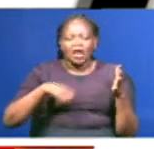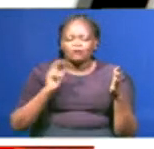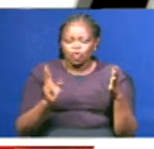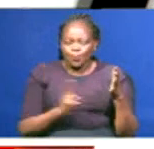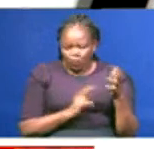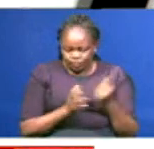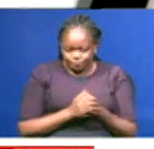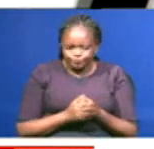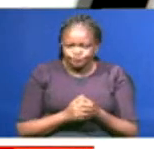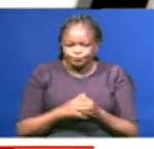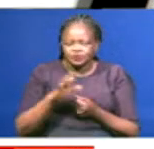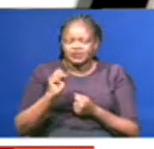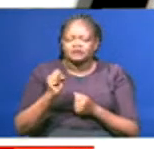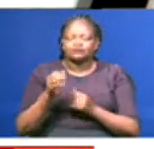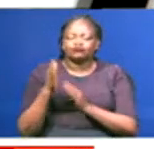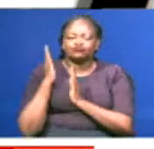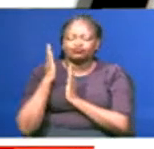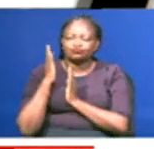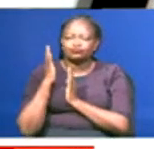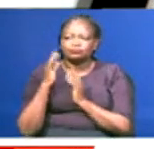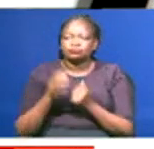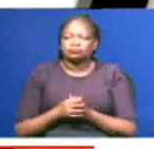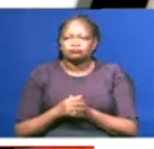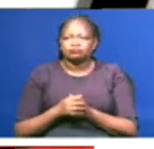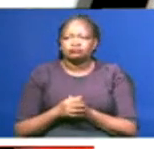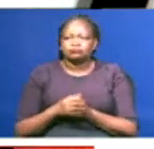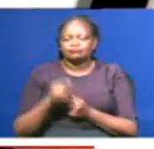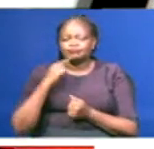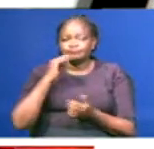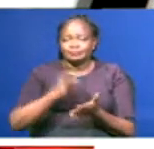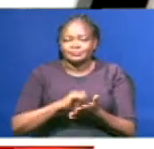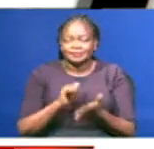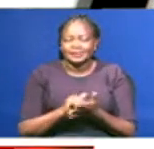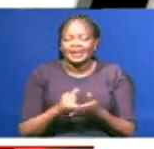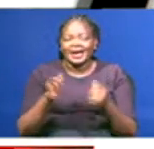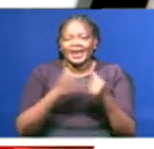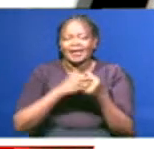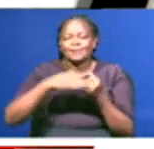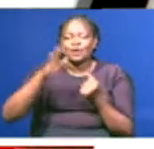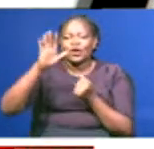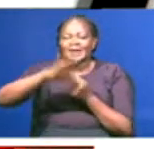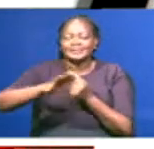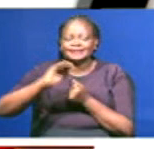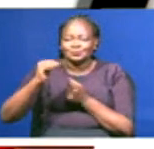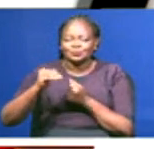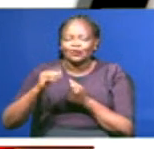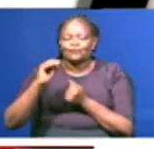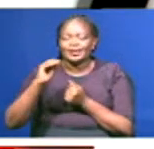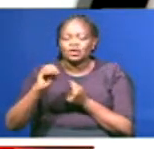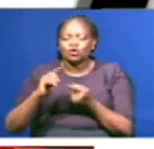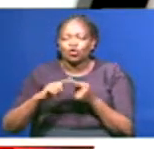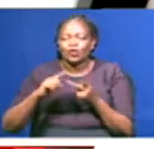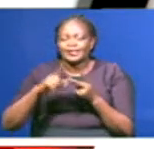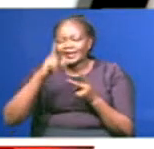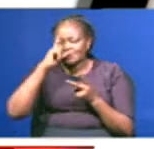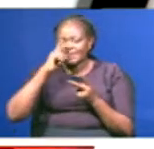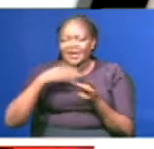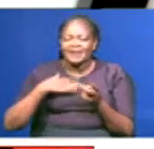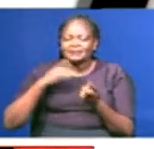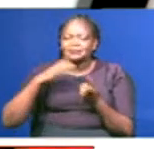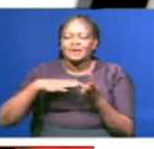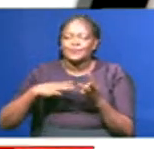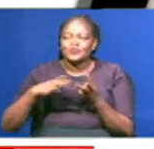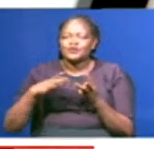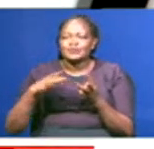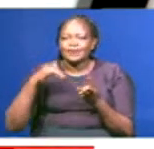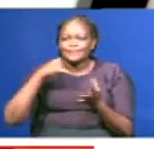Interior Cabinet Secretary Kithure Kindiki, however, says eight more areas in the counties of Baringo, Laikipia, and Samburu have been